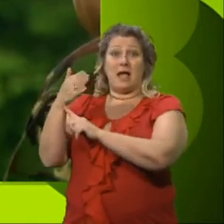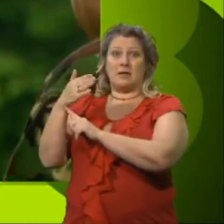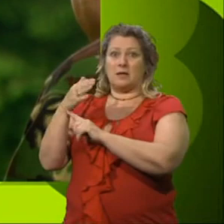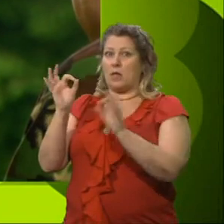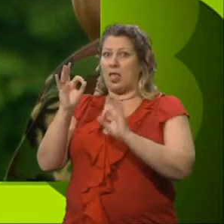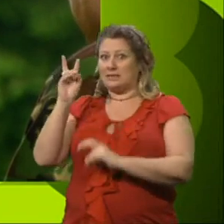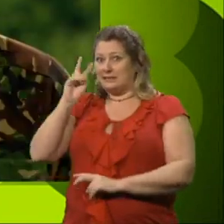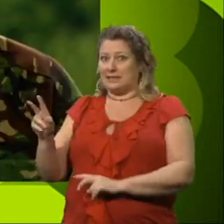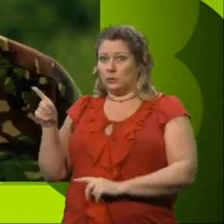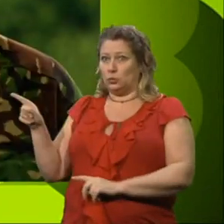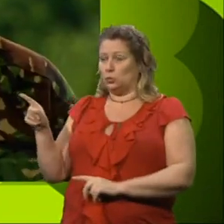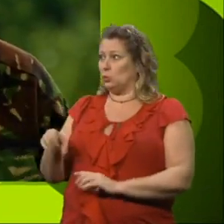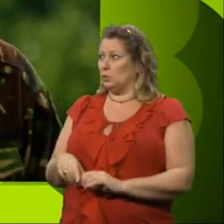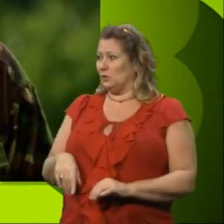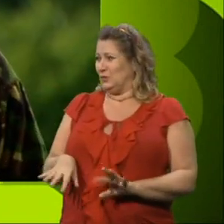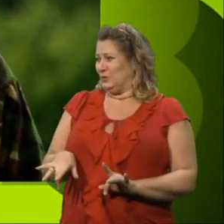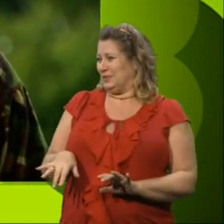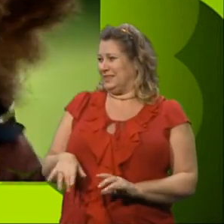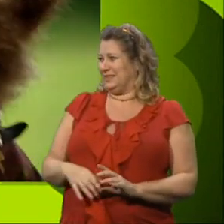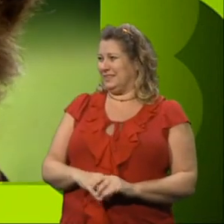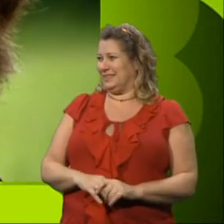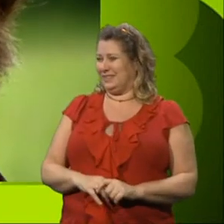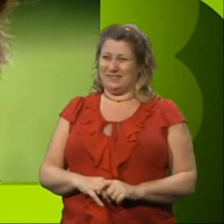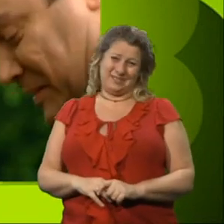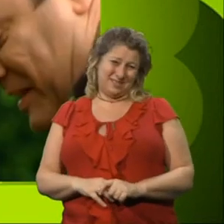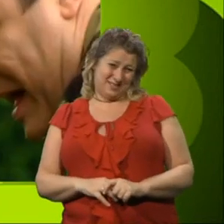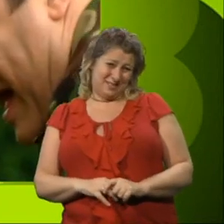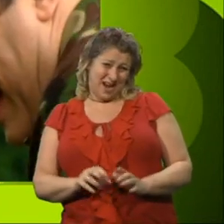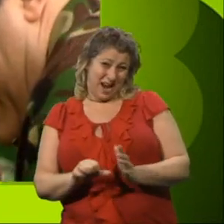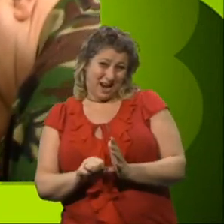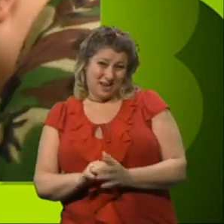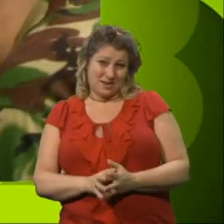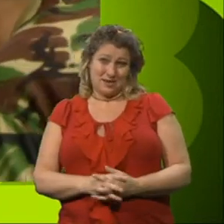Twinkle Toes spotting you. Twinkle Toes, eh? How hard can it be?